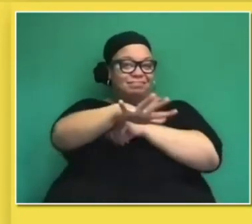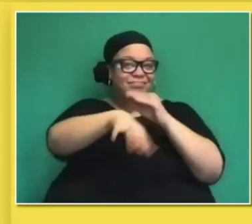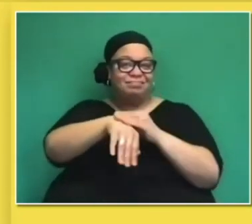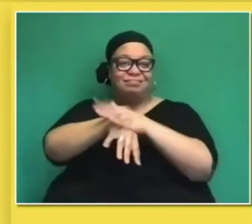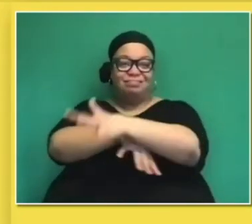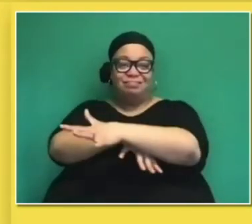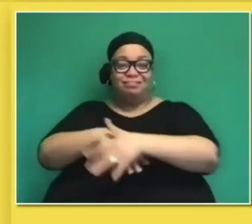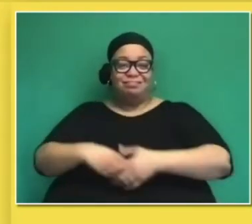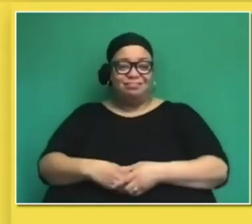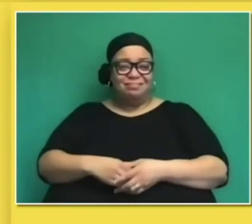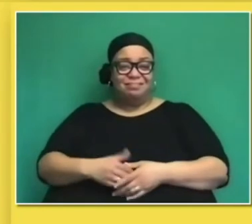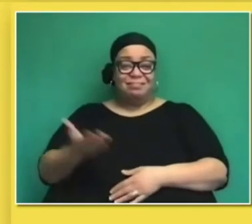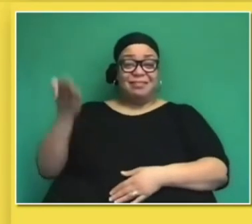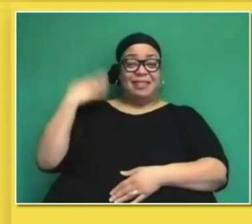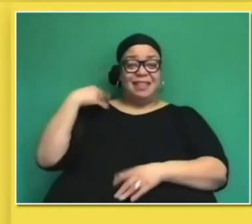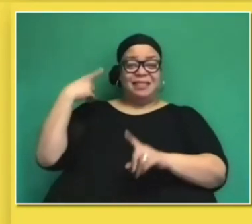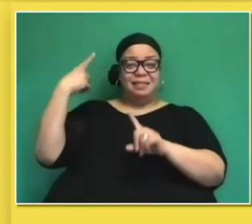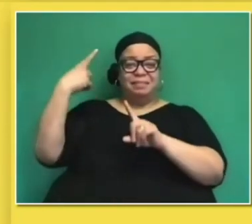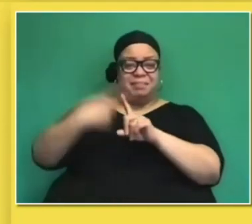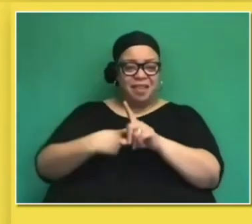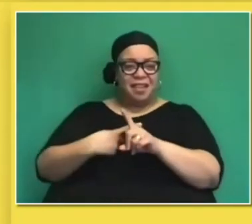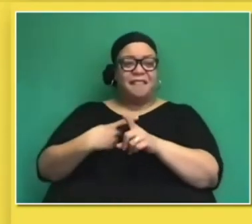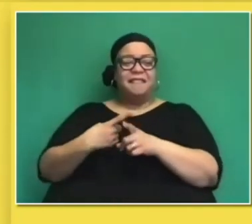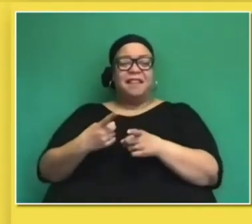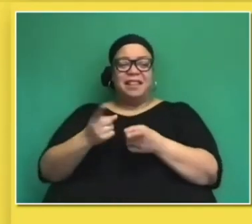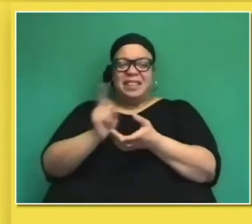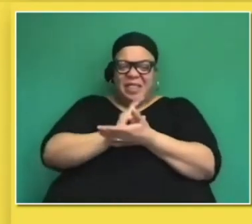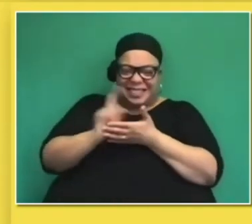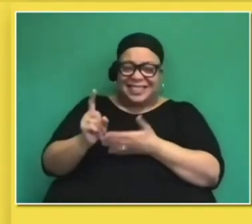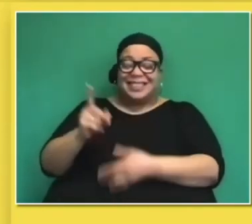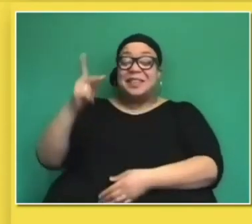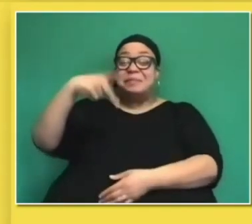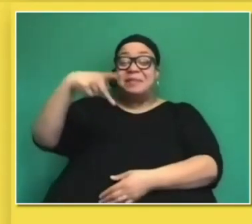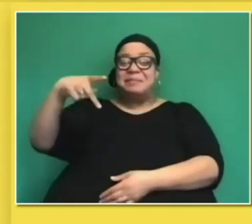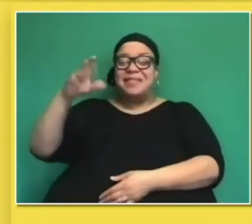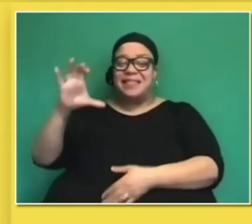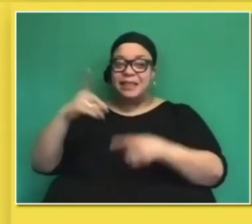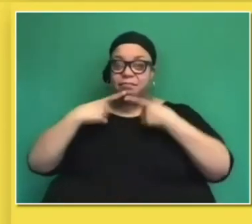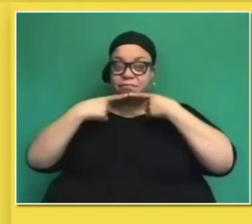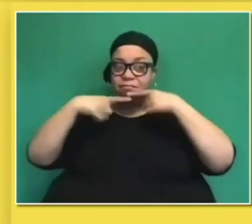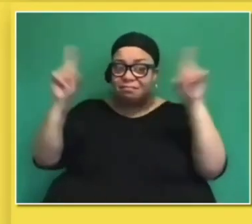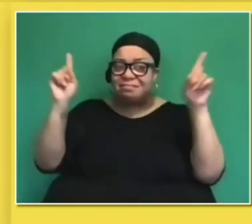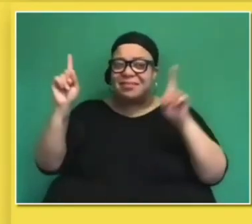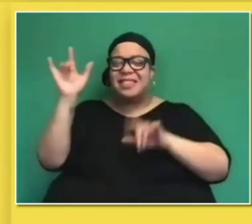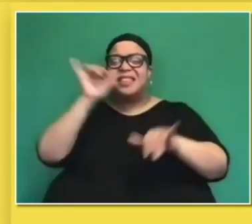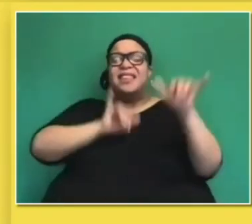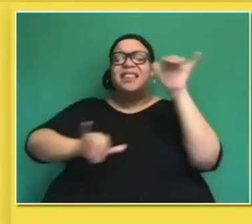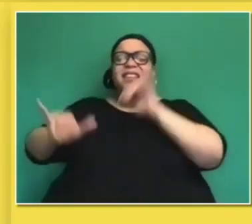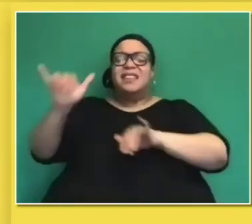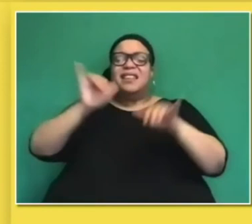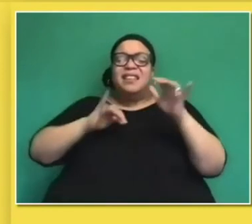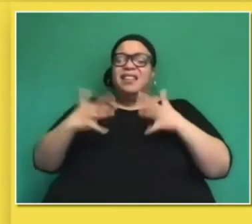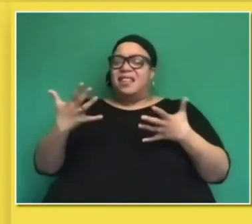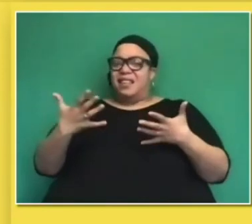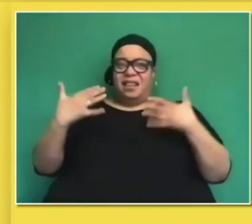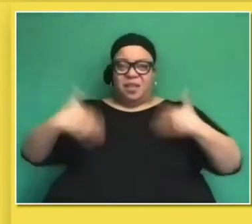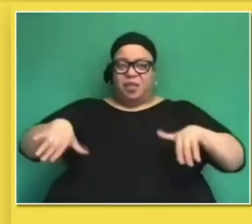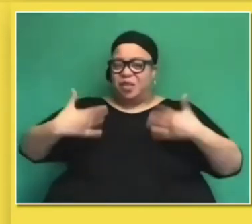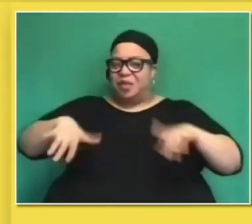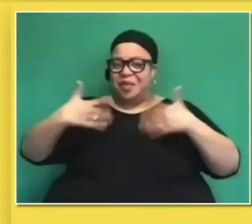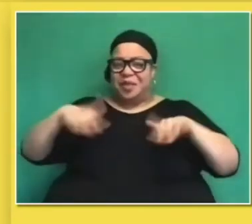years, is absolutely tremendous. We reached out to and connected with